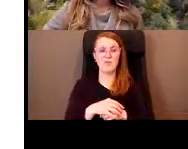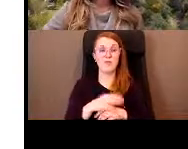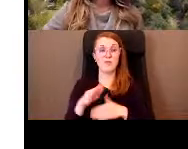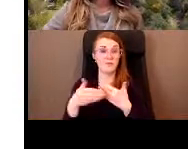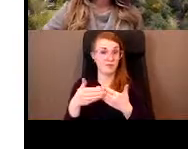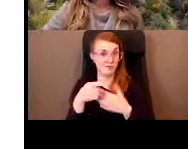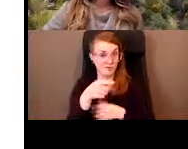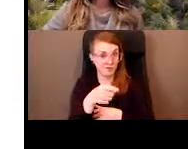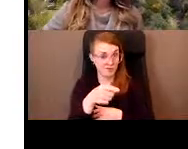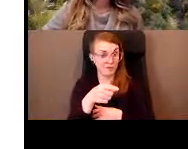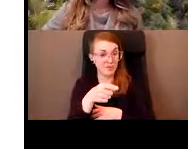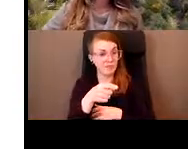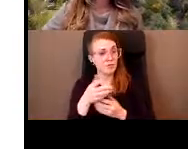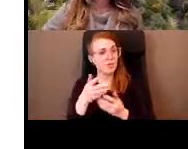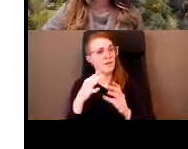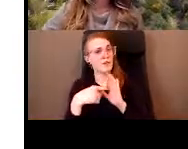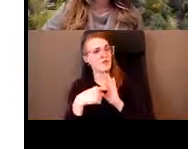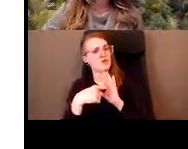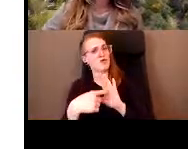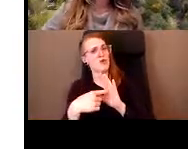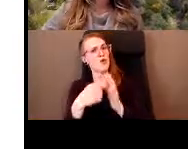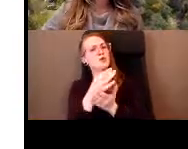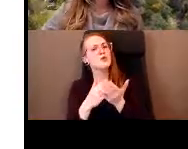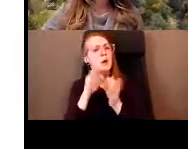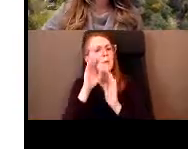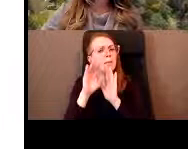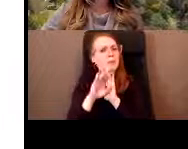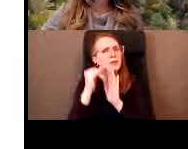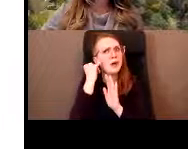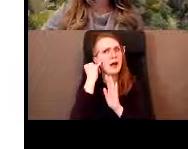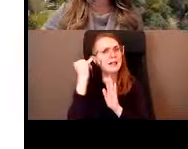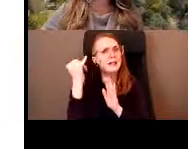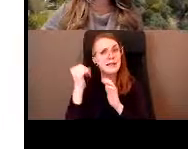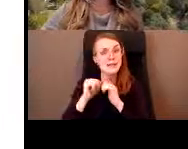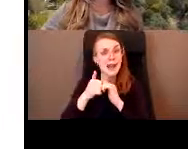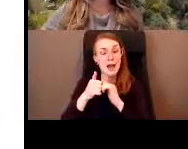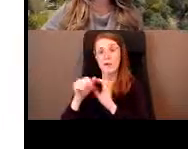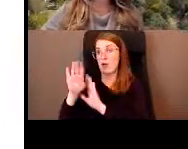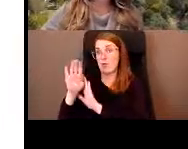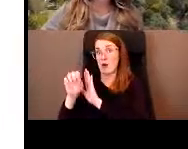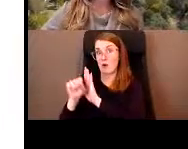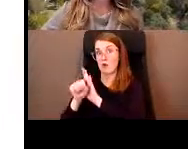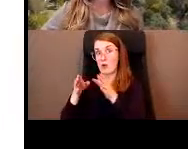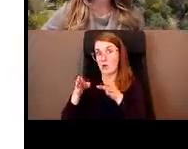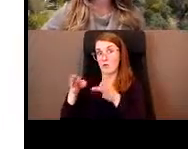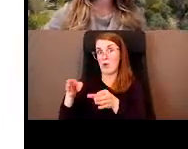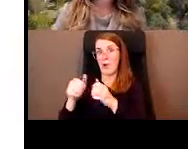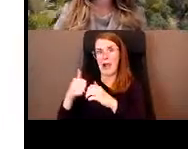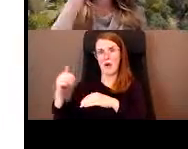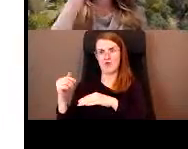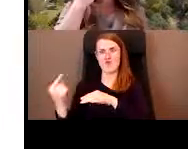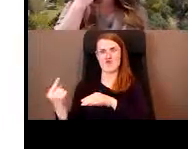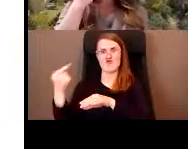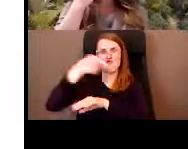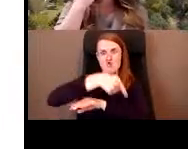All right, we showed you some ideas about how to more safely get across Barton Springs Road, which is a major divider